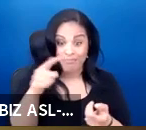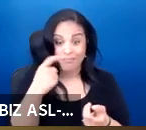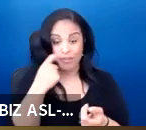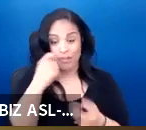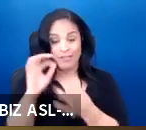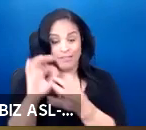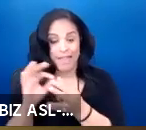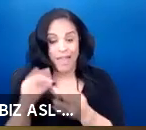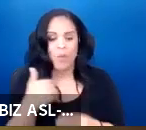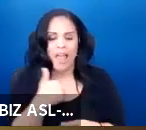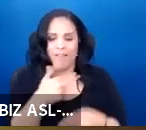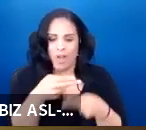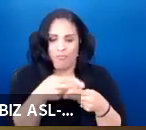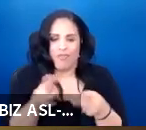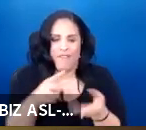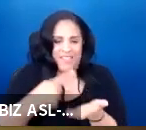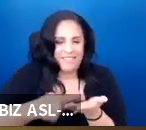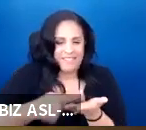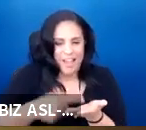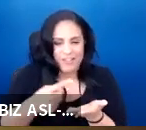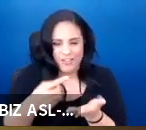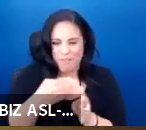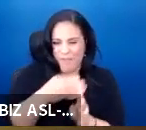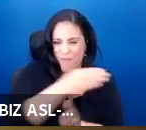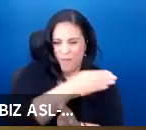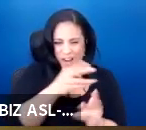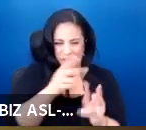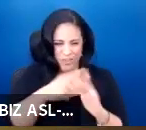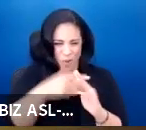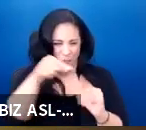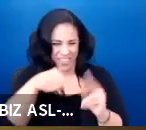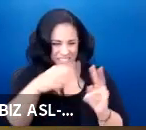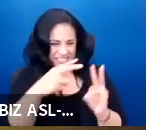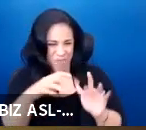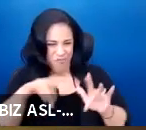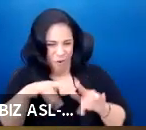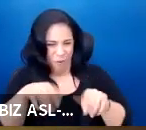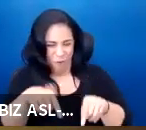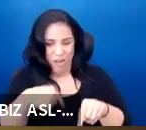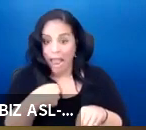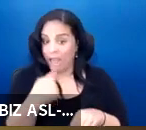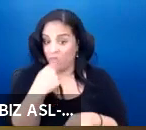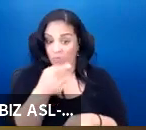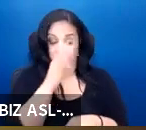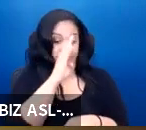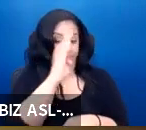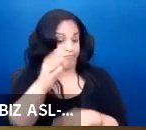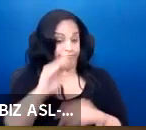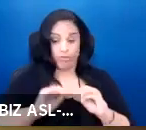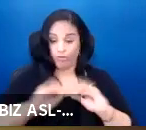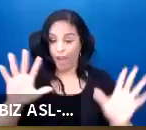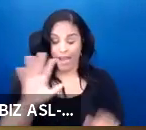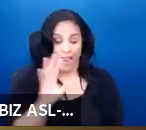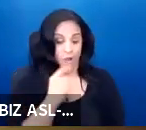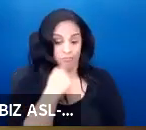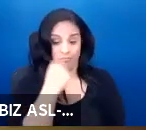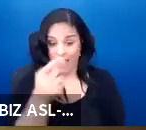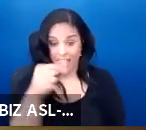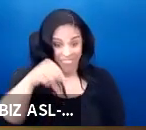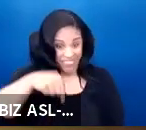bit of a brief discussion before we started the recording, and I mean, I said straight out that, I mean, this